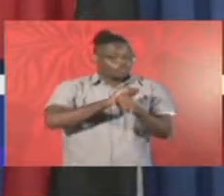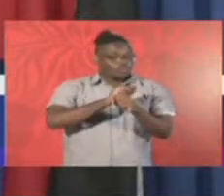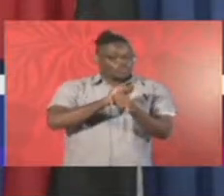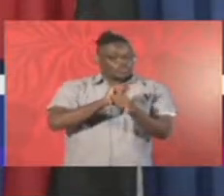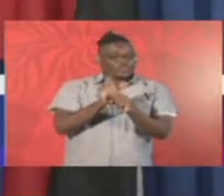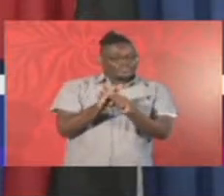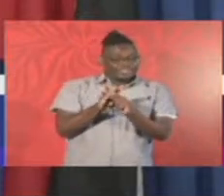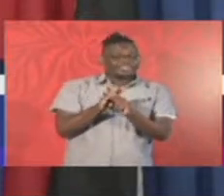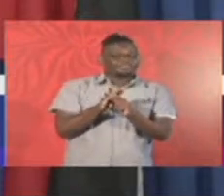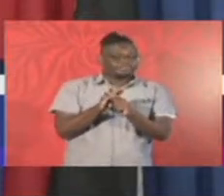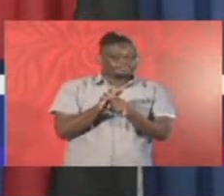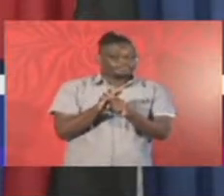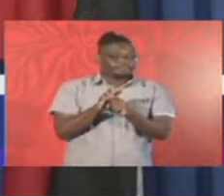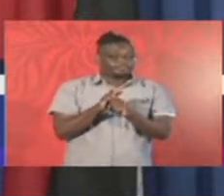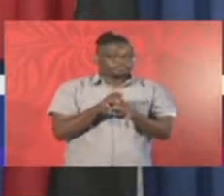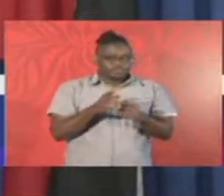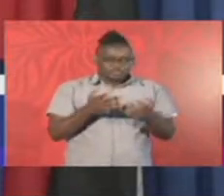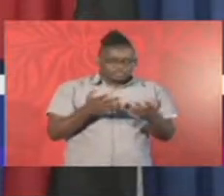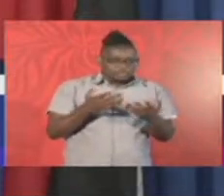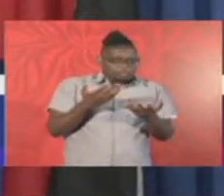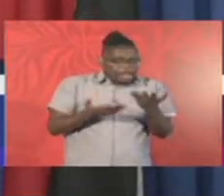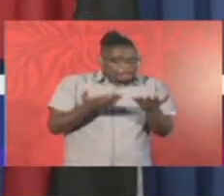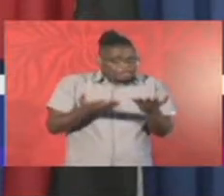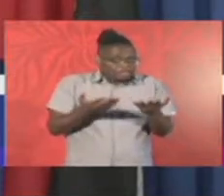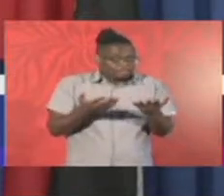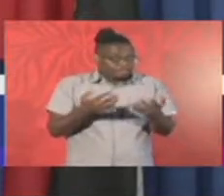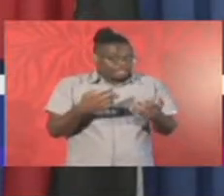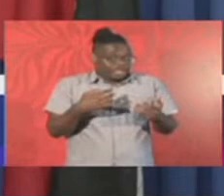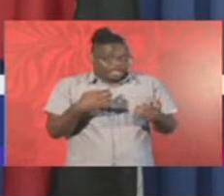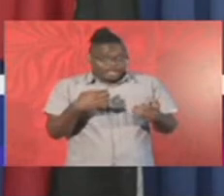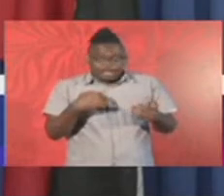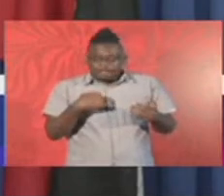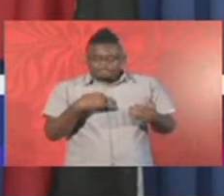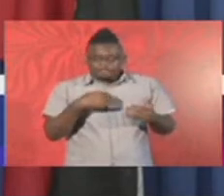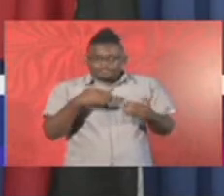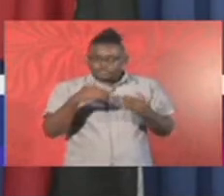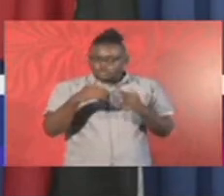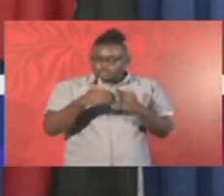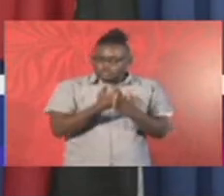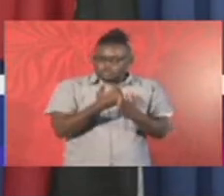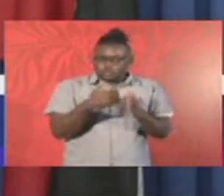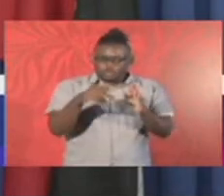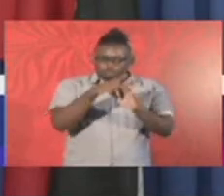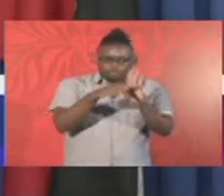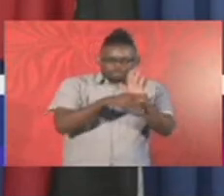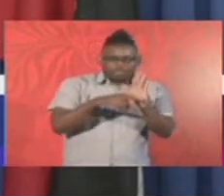new policies to the detriment of parents and children.